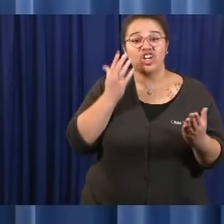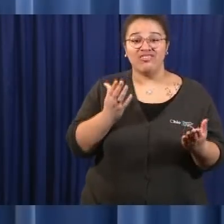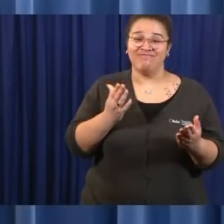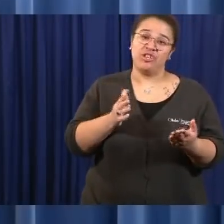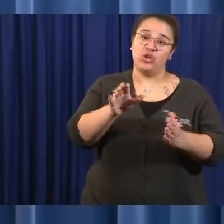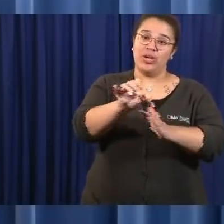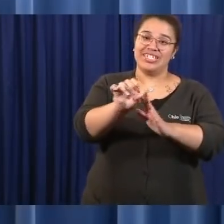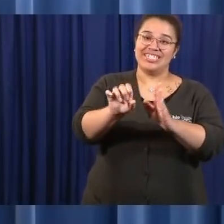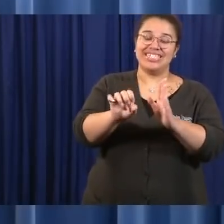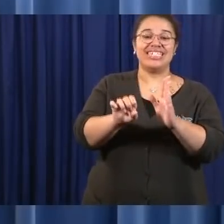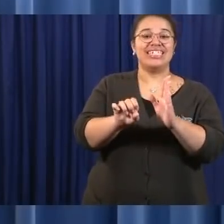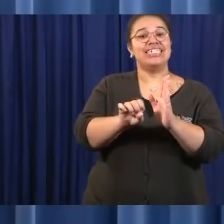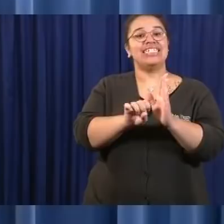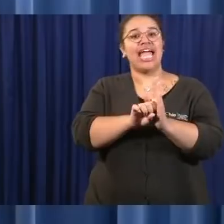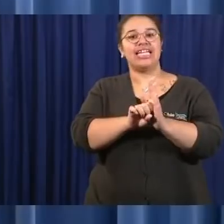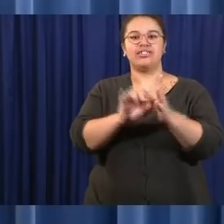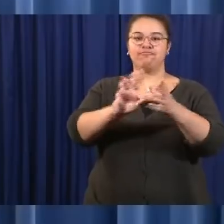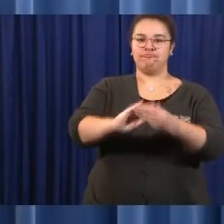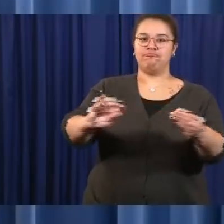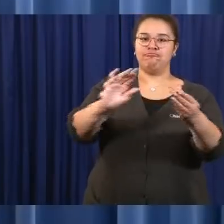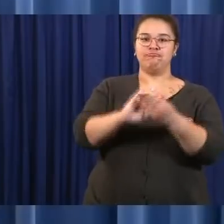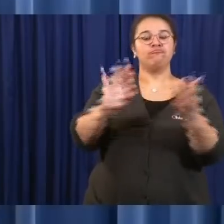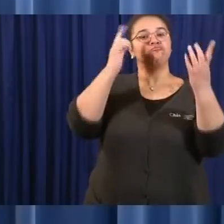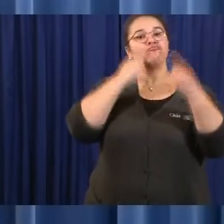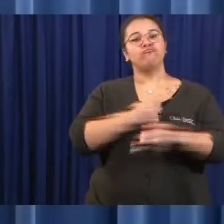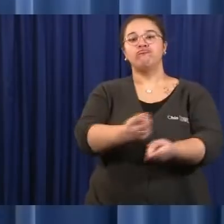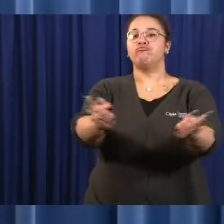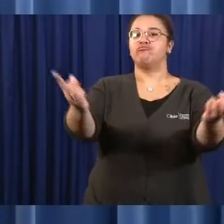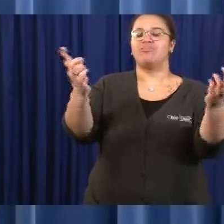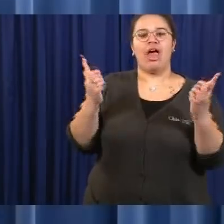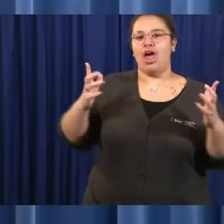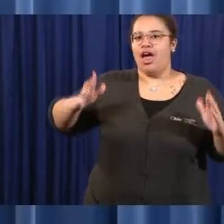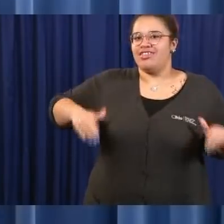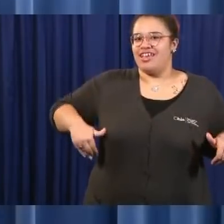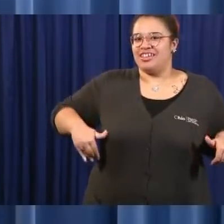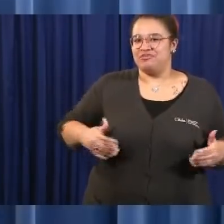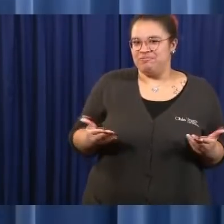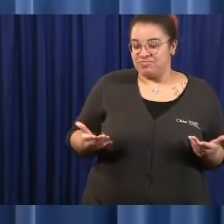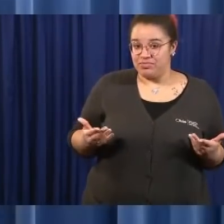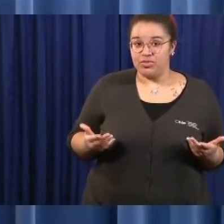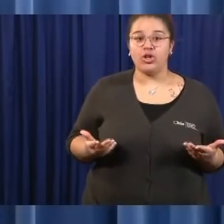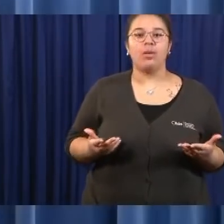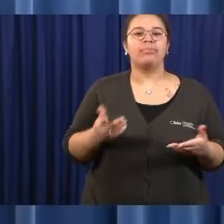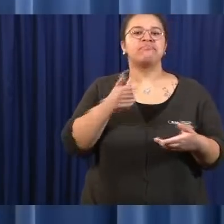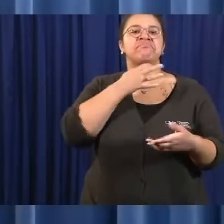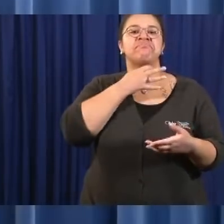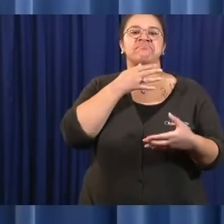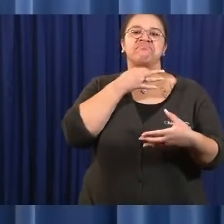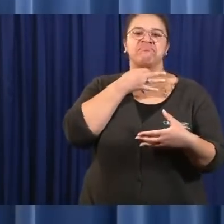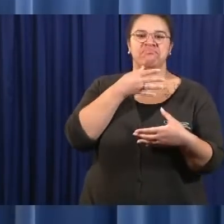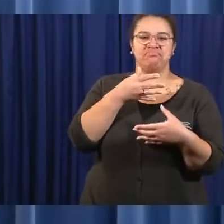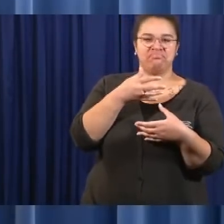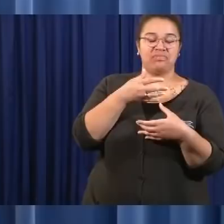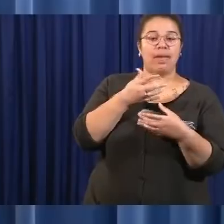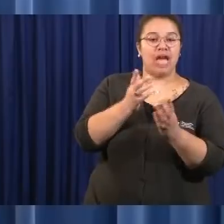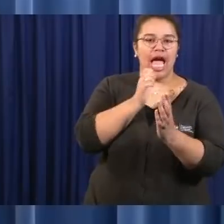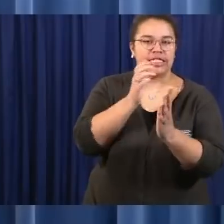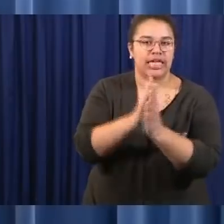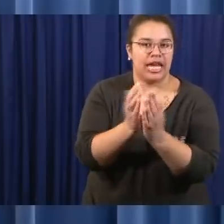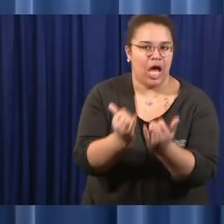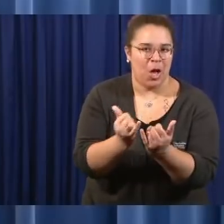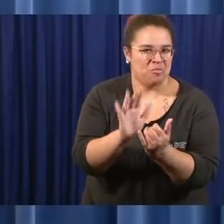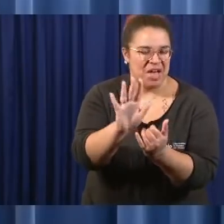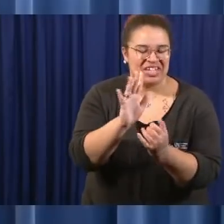yet. I'm not asking you to give us that speech now, but in a nutshell, given the virus, the economy, and the budget